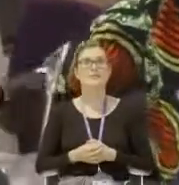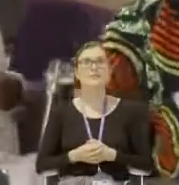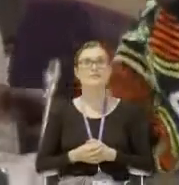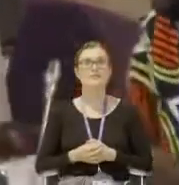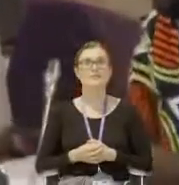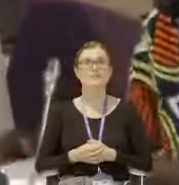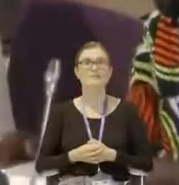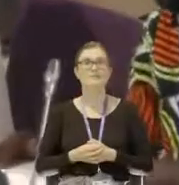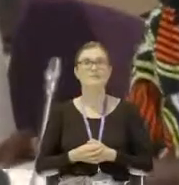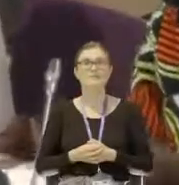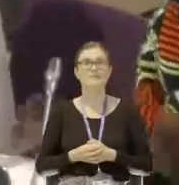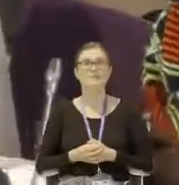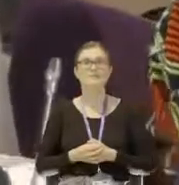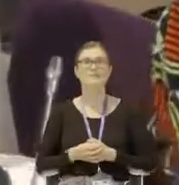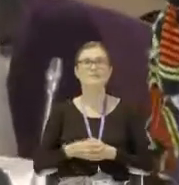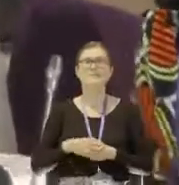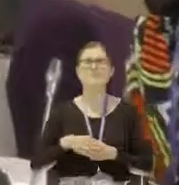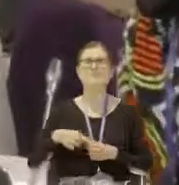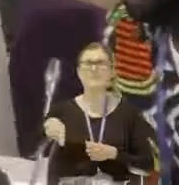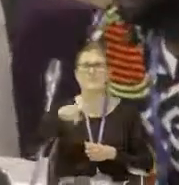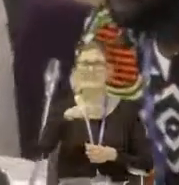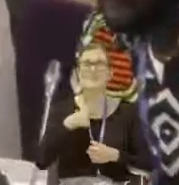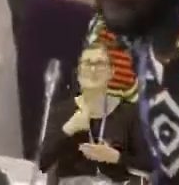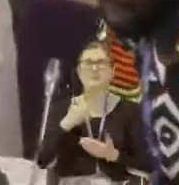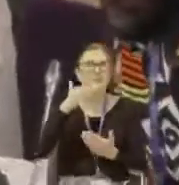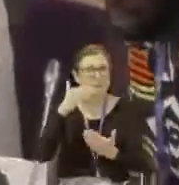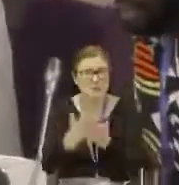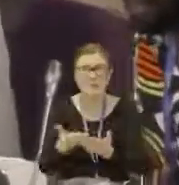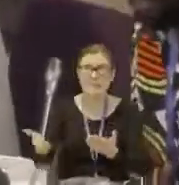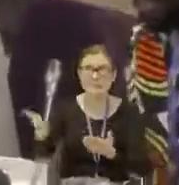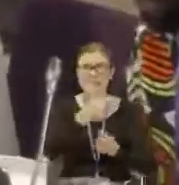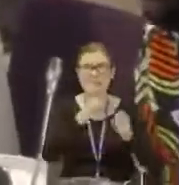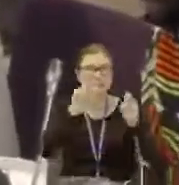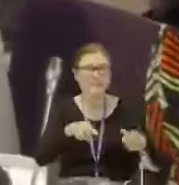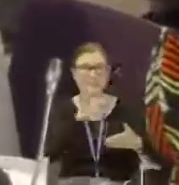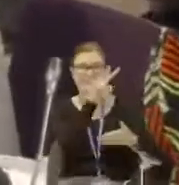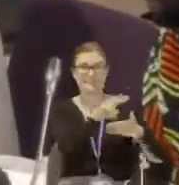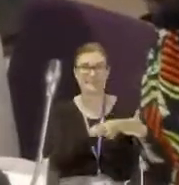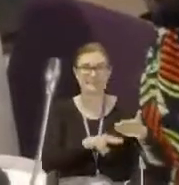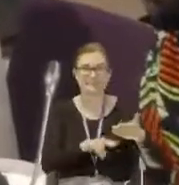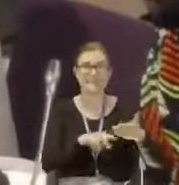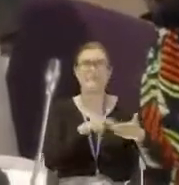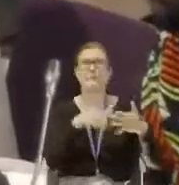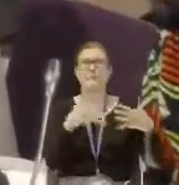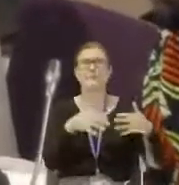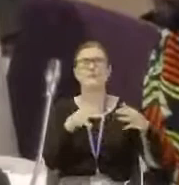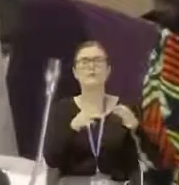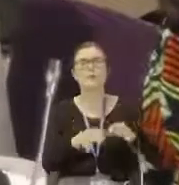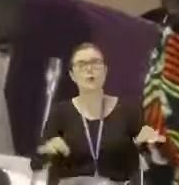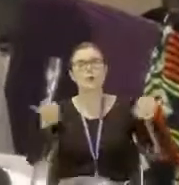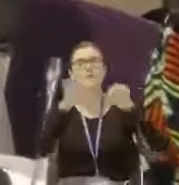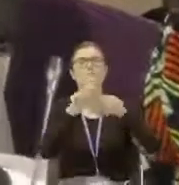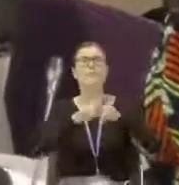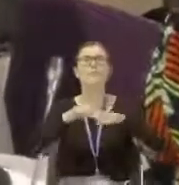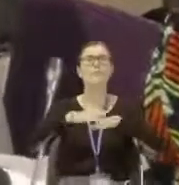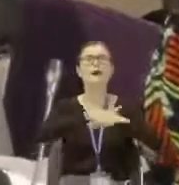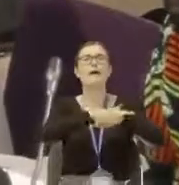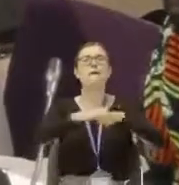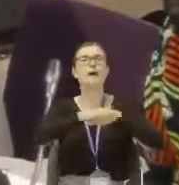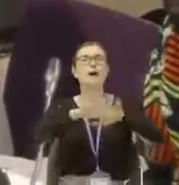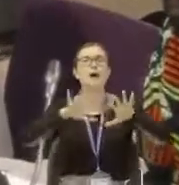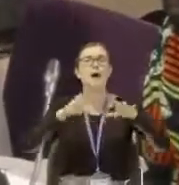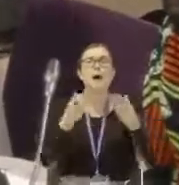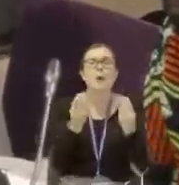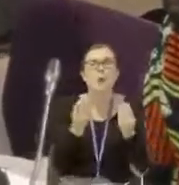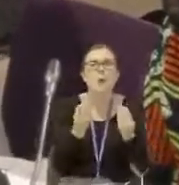on practices of local and regional governments. And I'm going to give the floor to